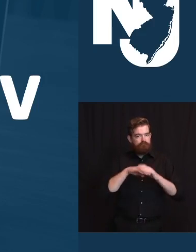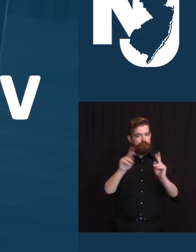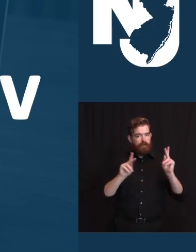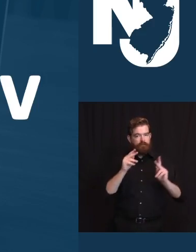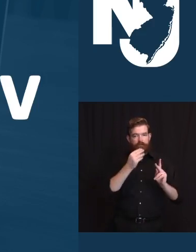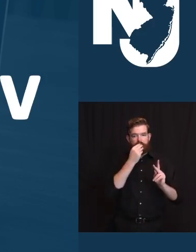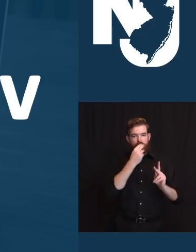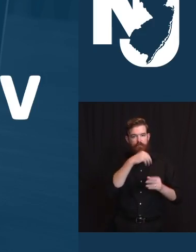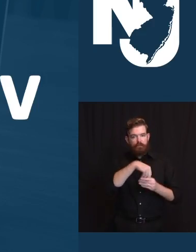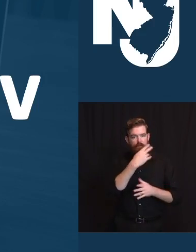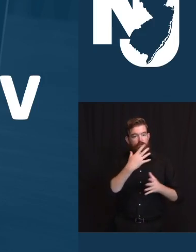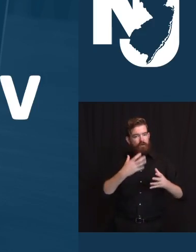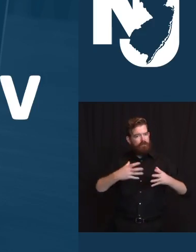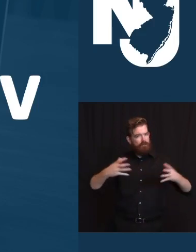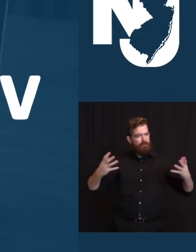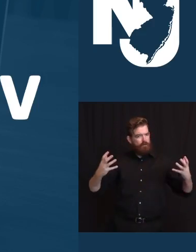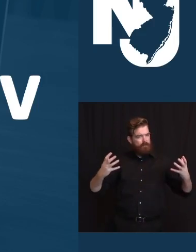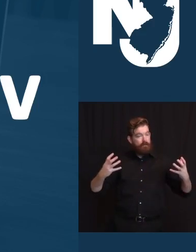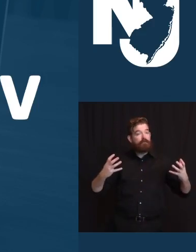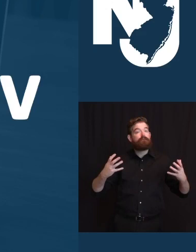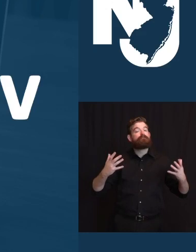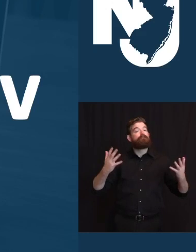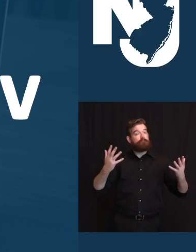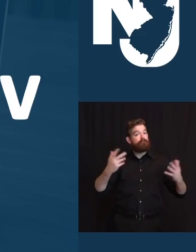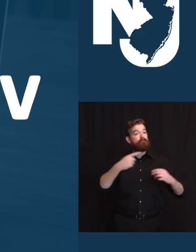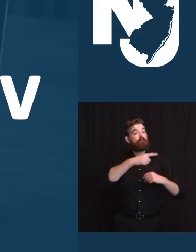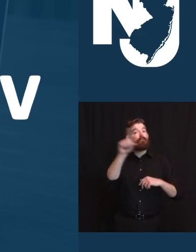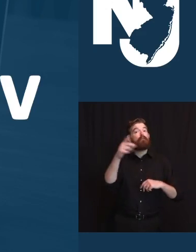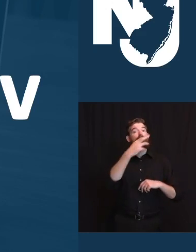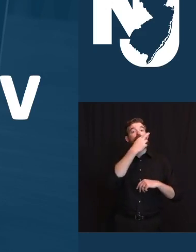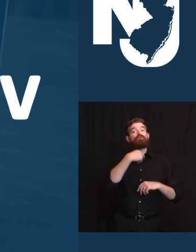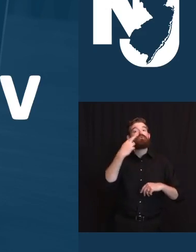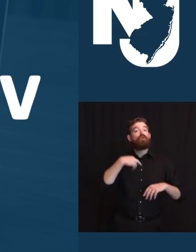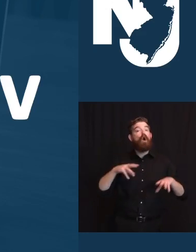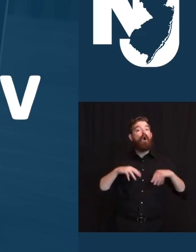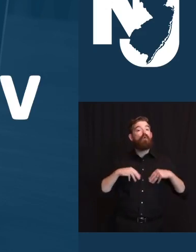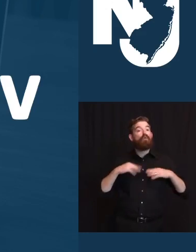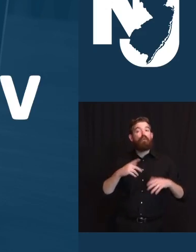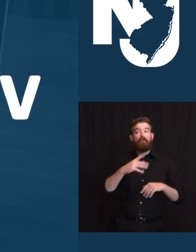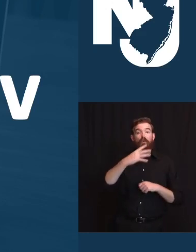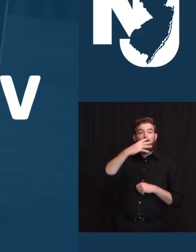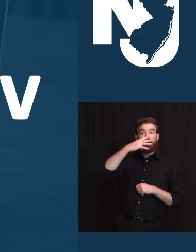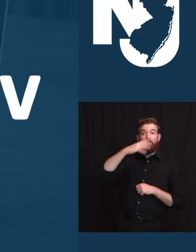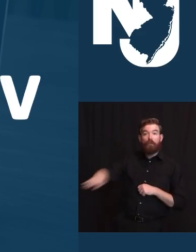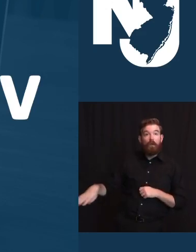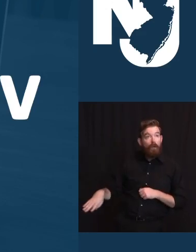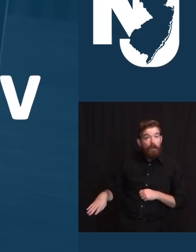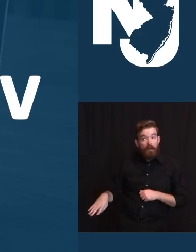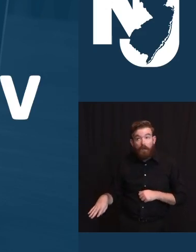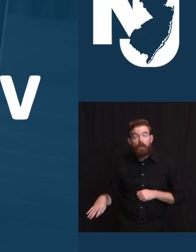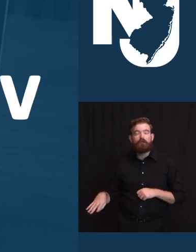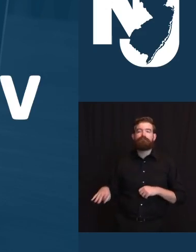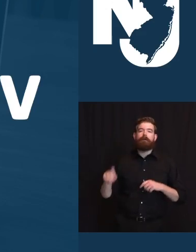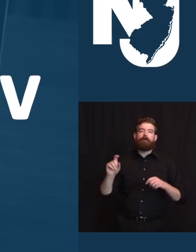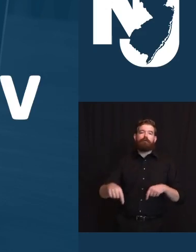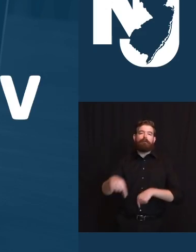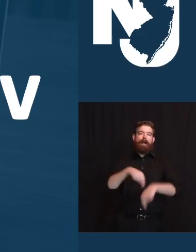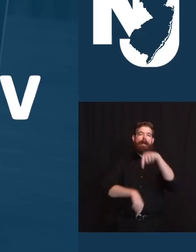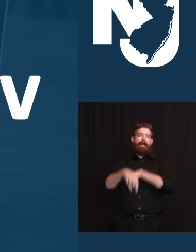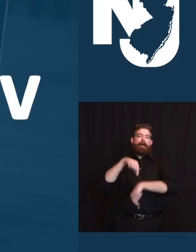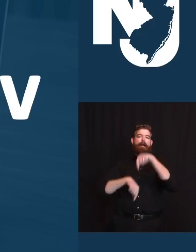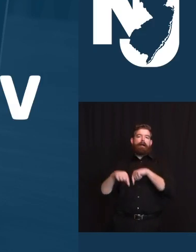managers flagrantly violating the rules that are in place. And again, overwhelmingly, folks have been doing the right things.